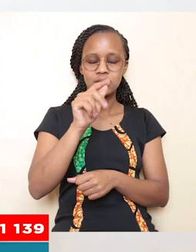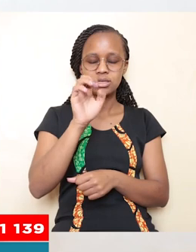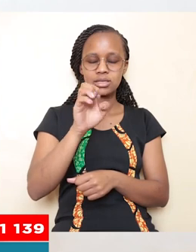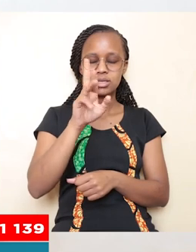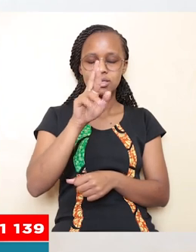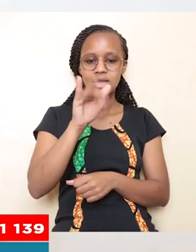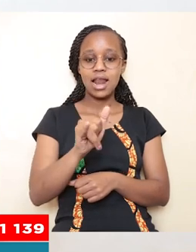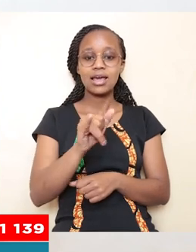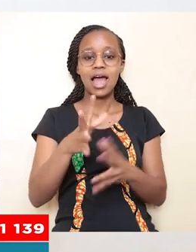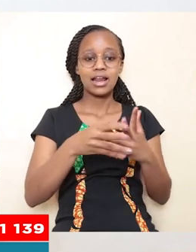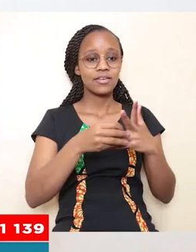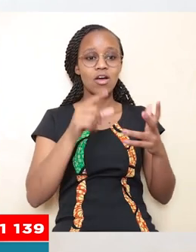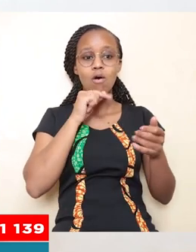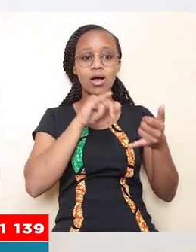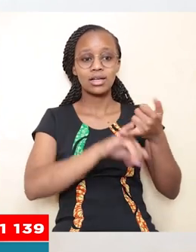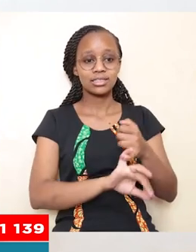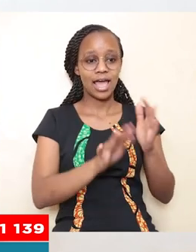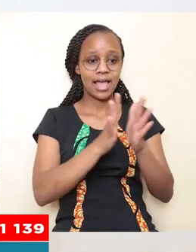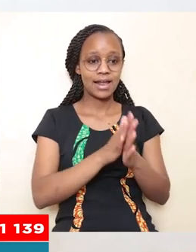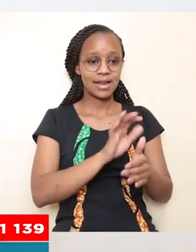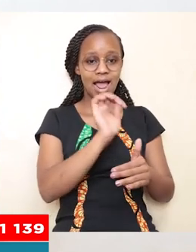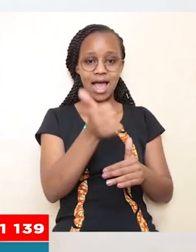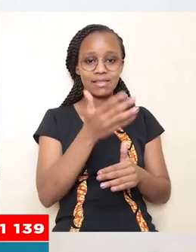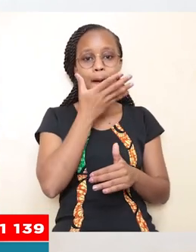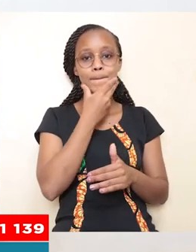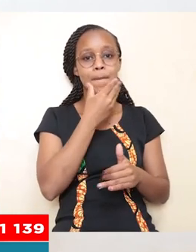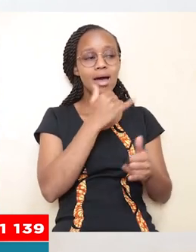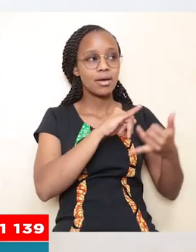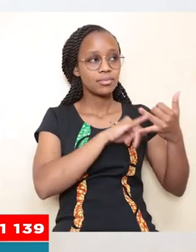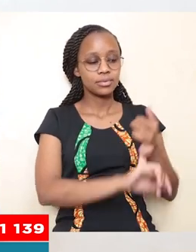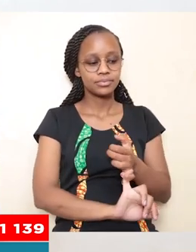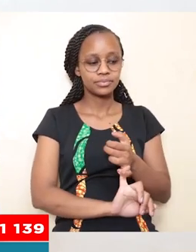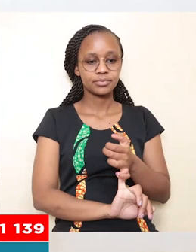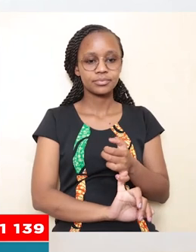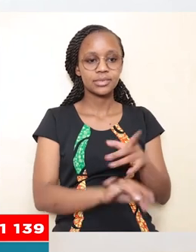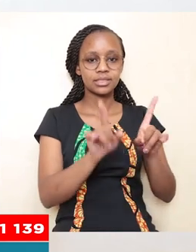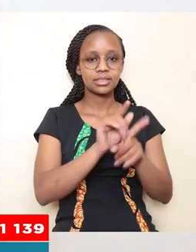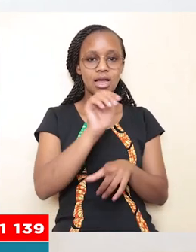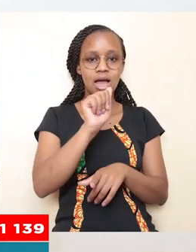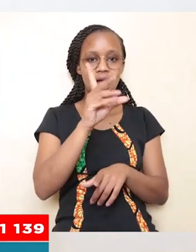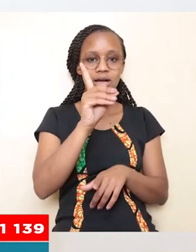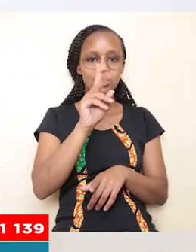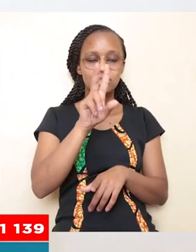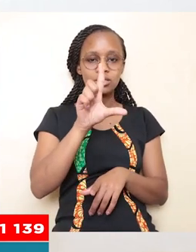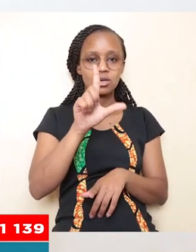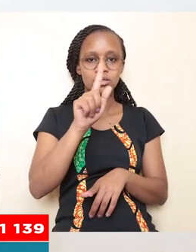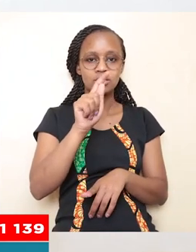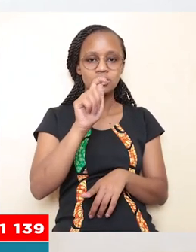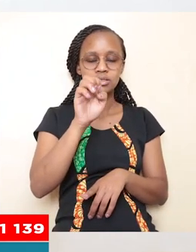she divorces her husband and marries another, she commits adultery."